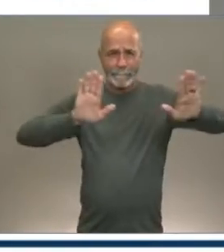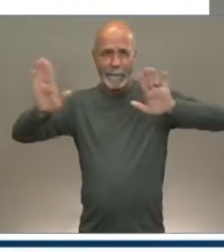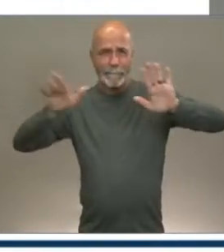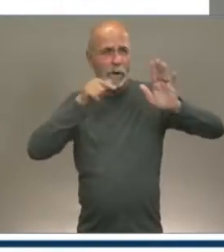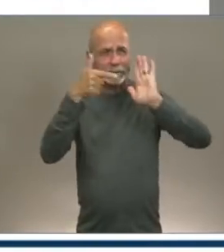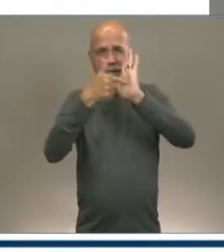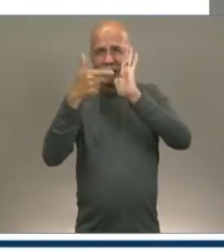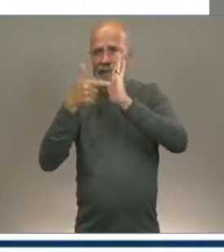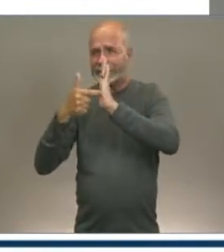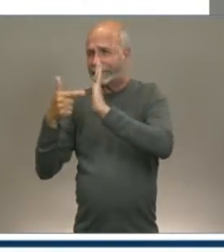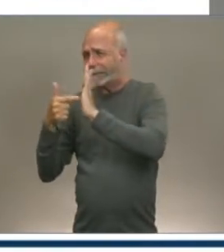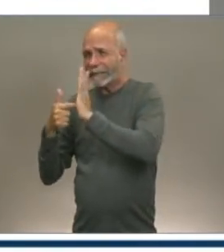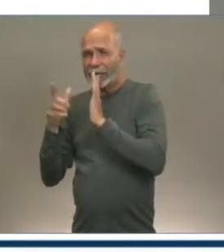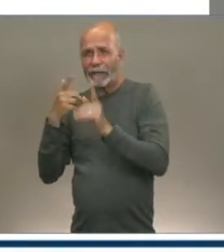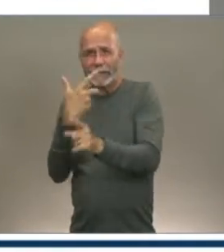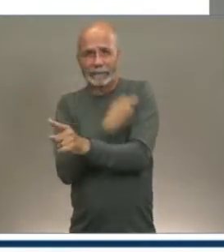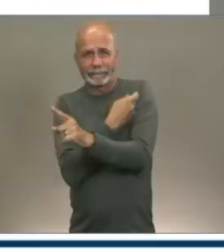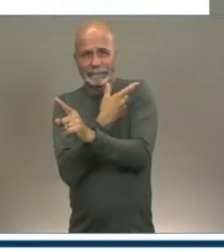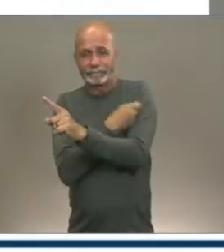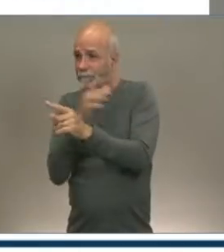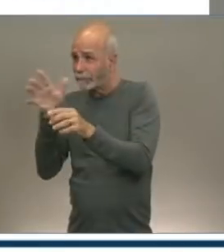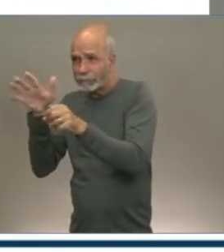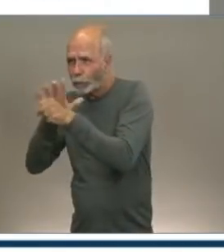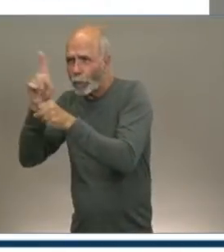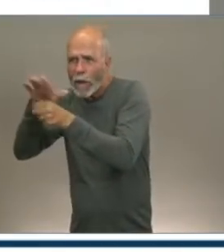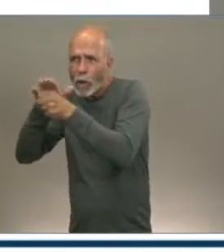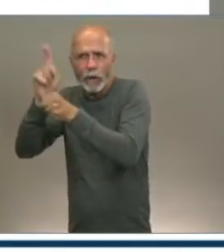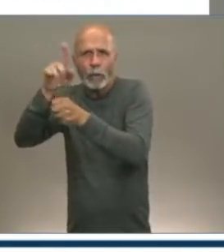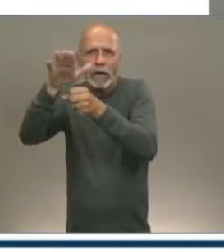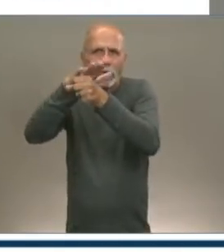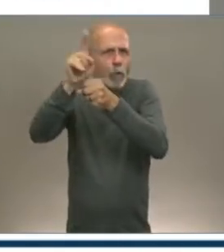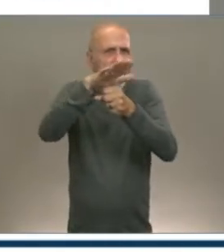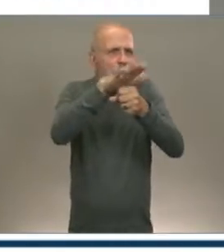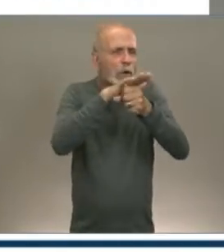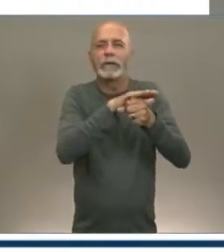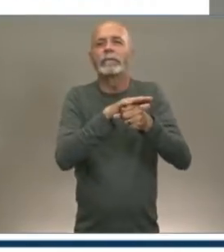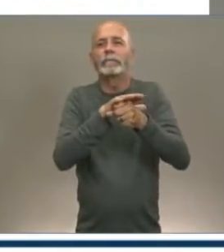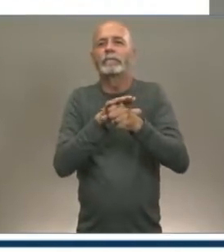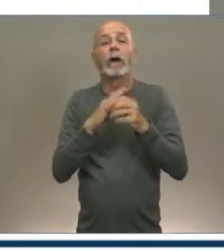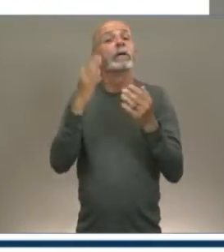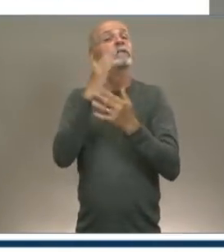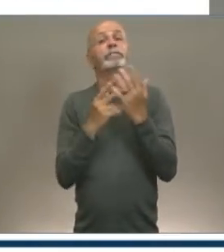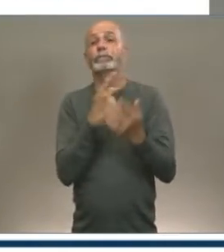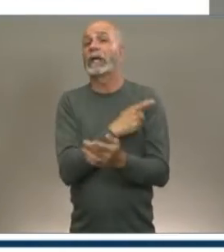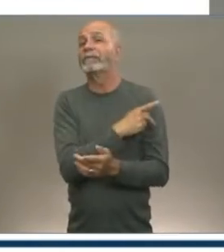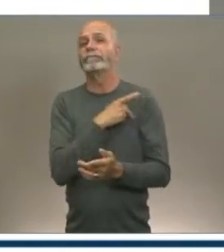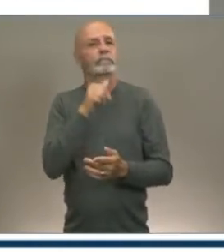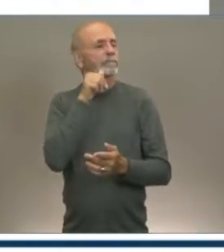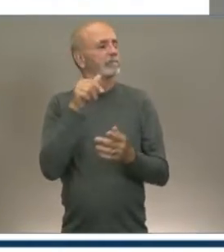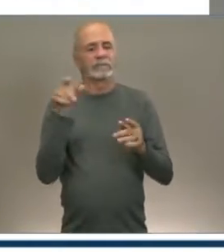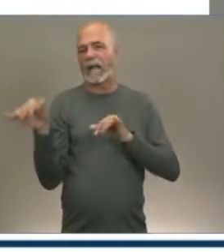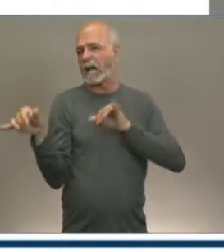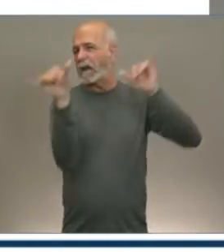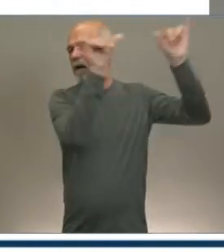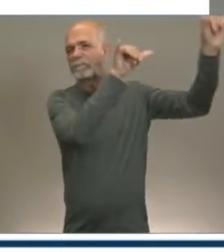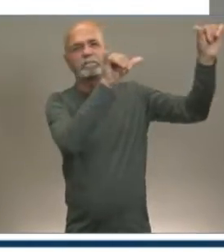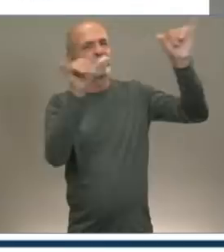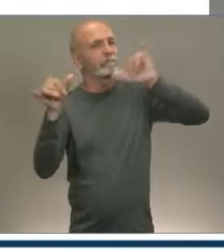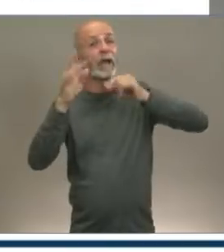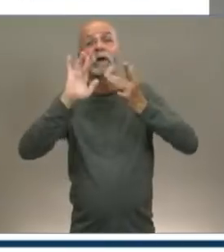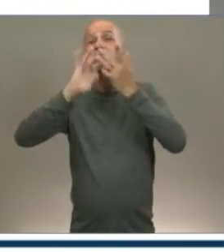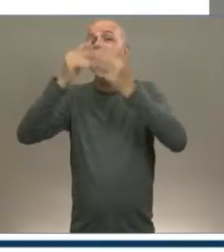where we direct our efforts. Provinces without this central booking have very little or much less capacity to have